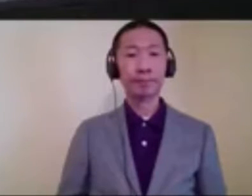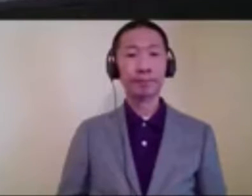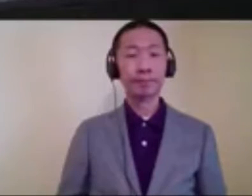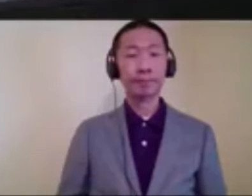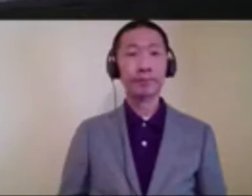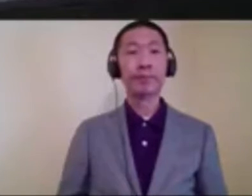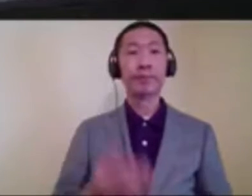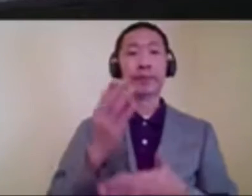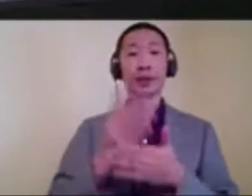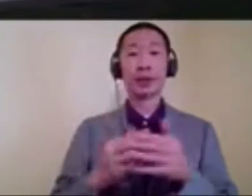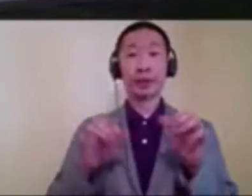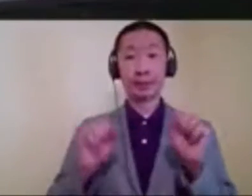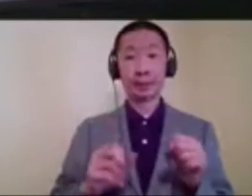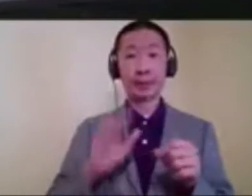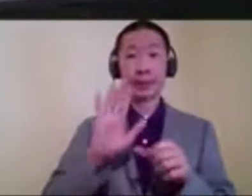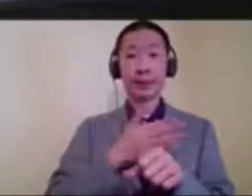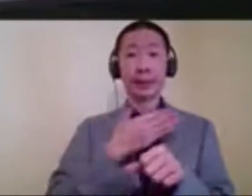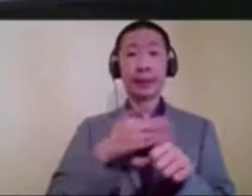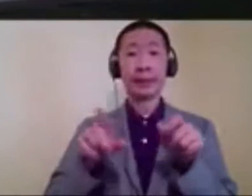Some can sing like